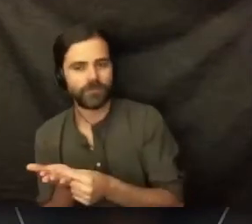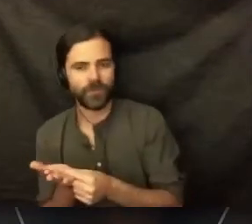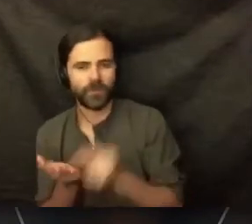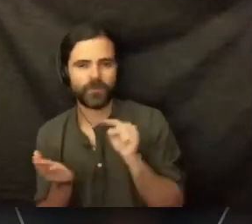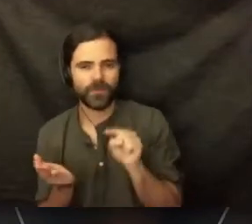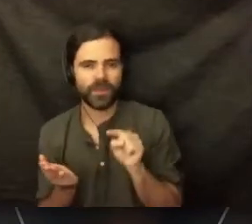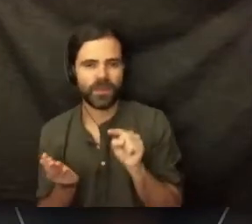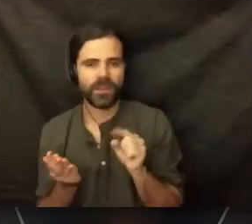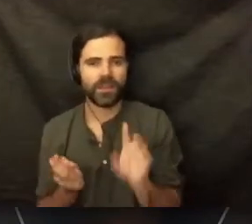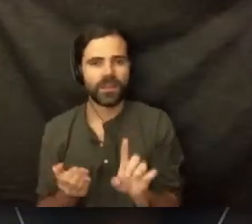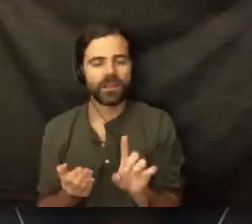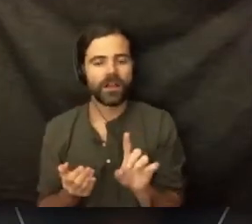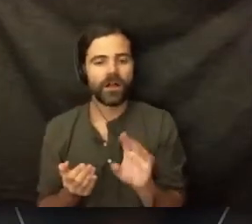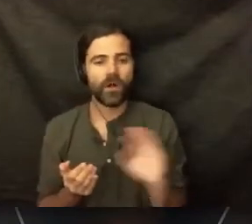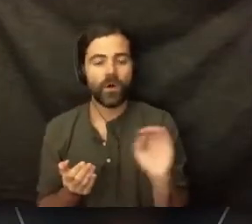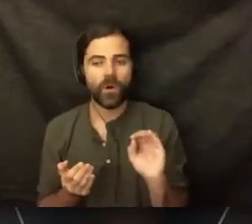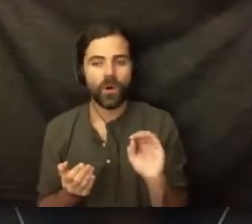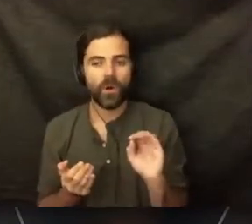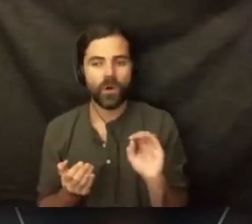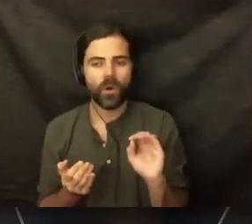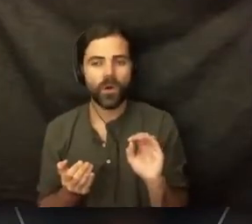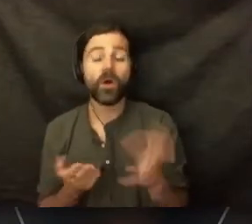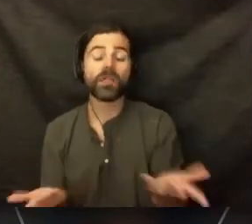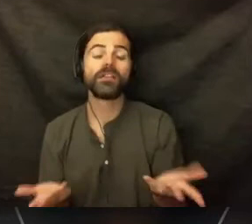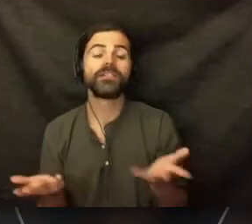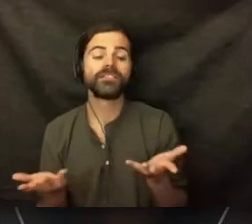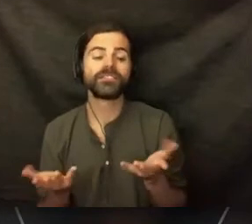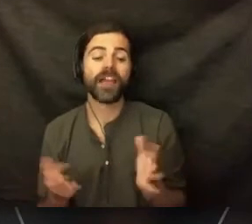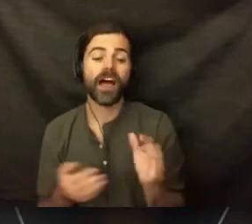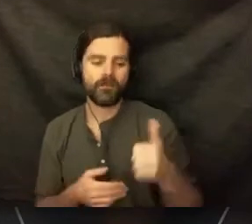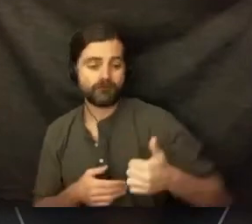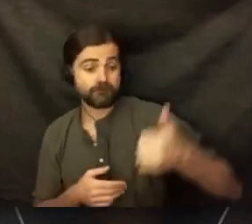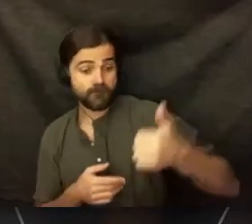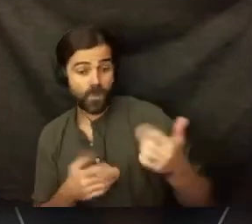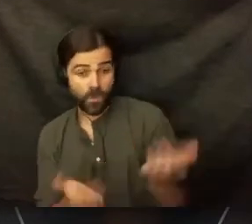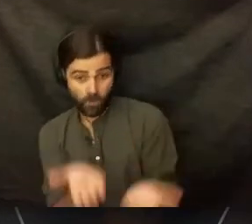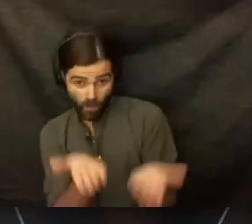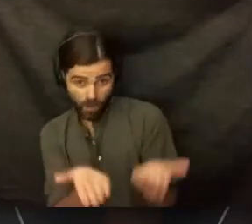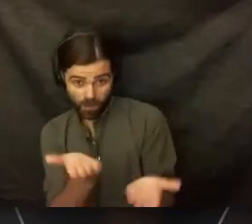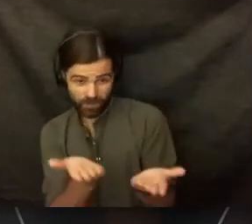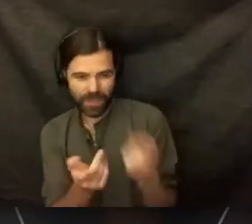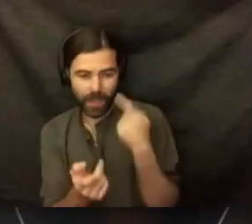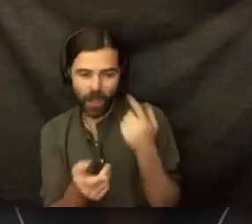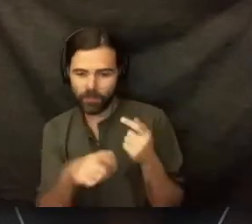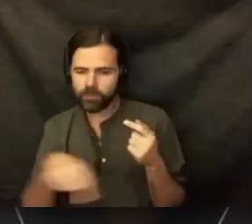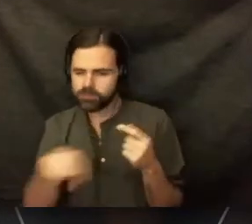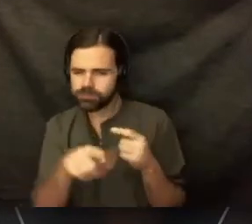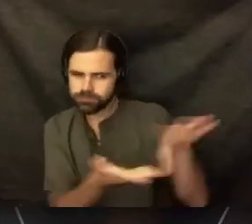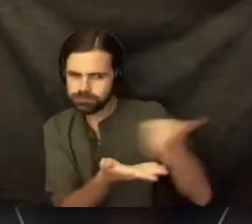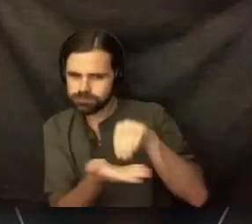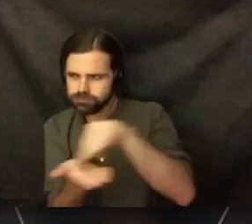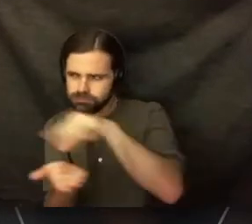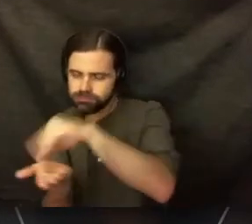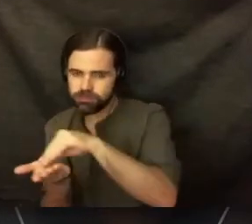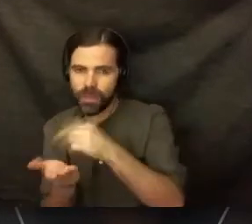about orchestrating this co-benefits economy, we can't build the impact economy. So the impact economy for me is about the